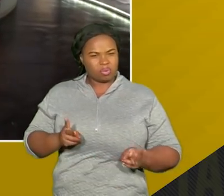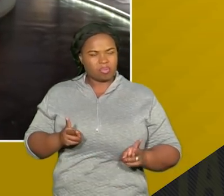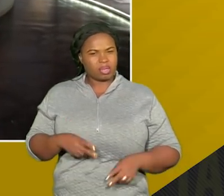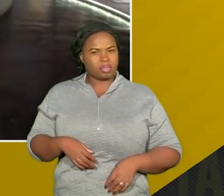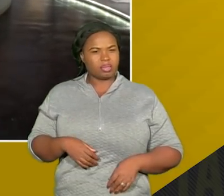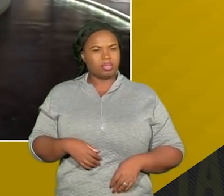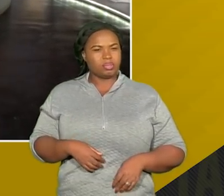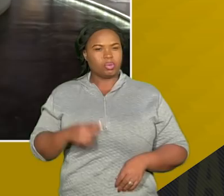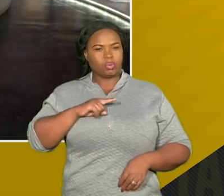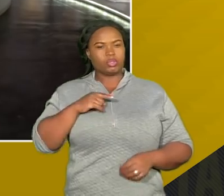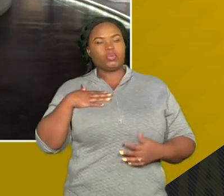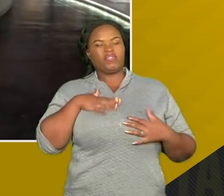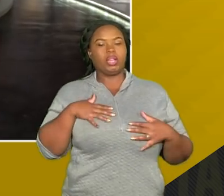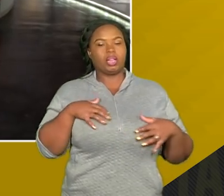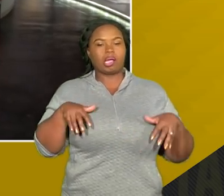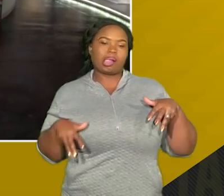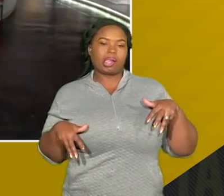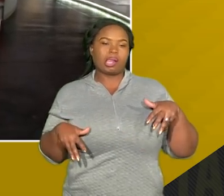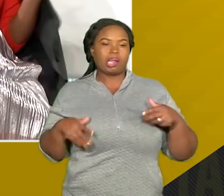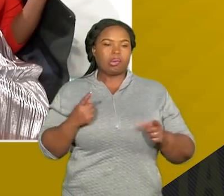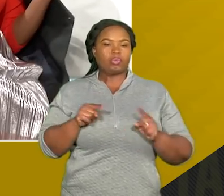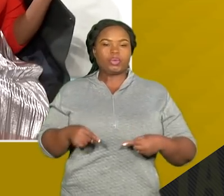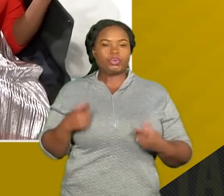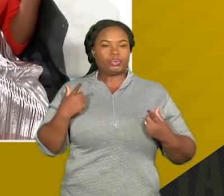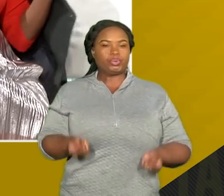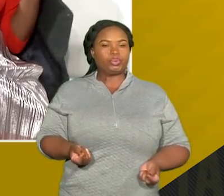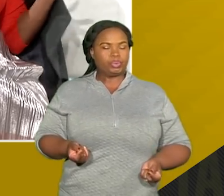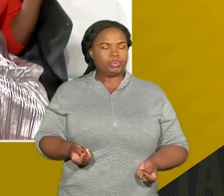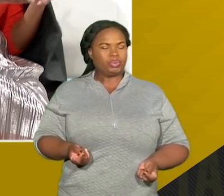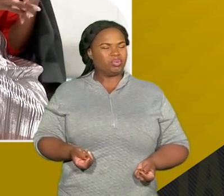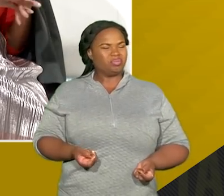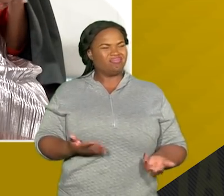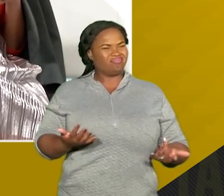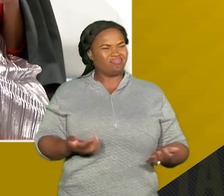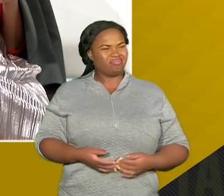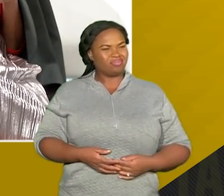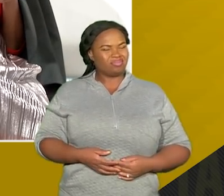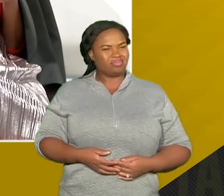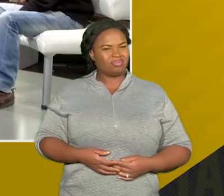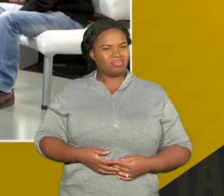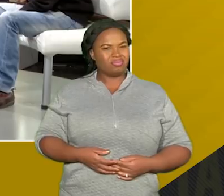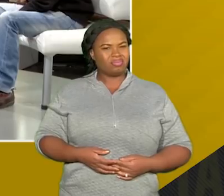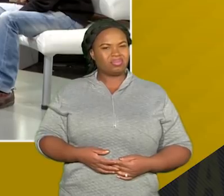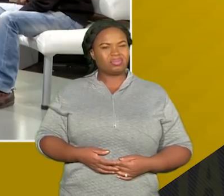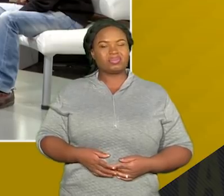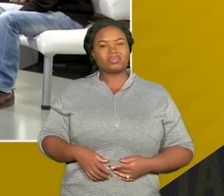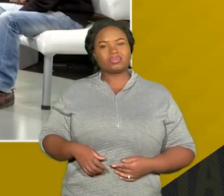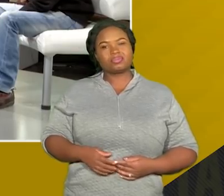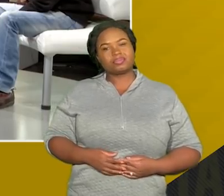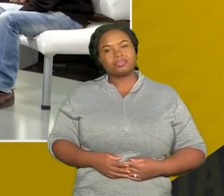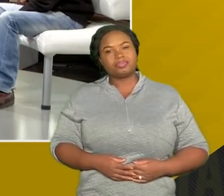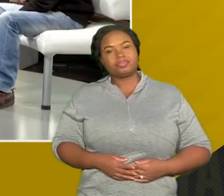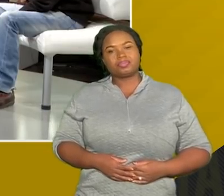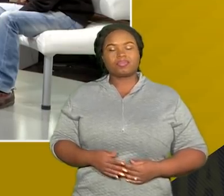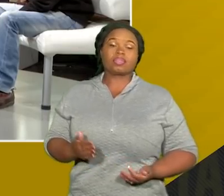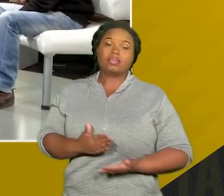really this thing, you feel paralyzed. It's sleep paralysis. Getting into. Like, so there's